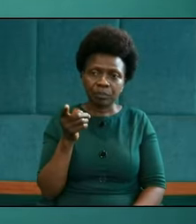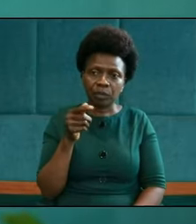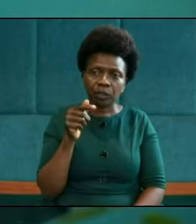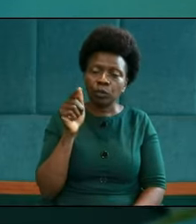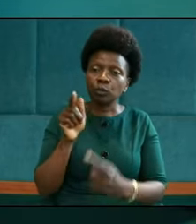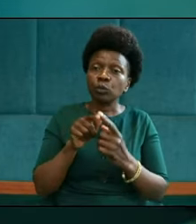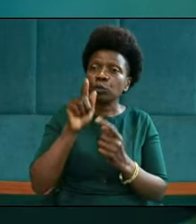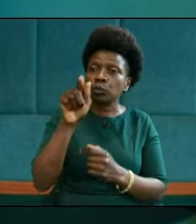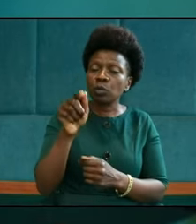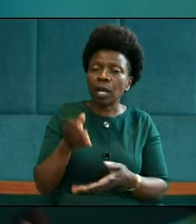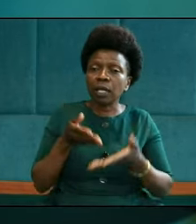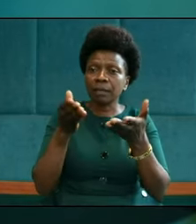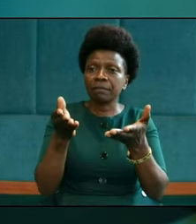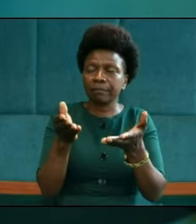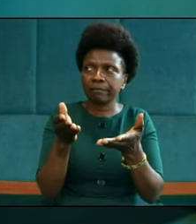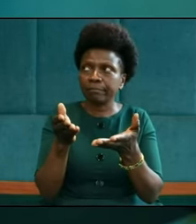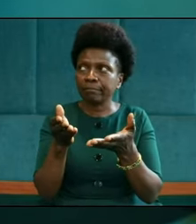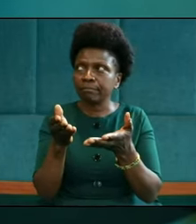thee I will give it.